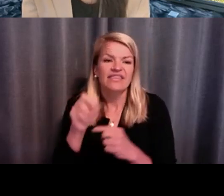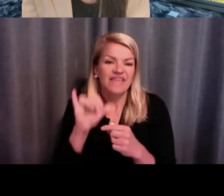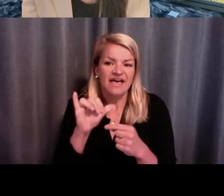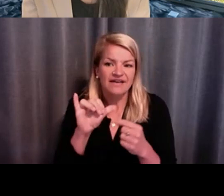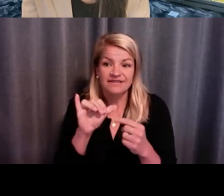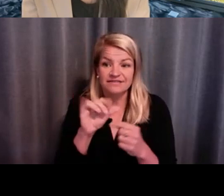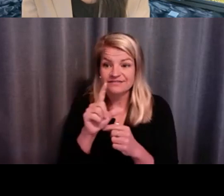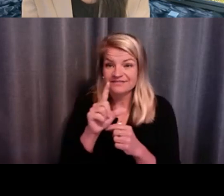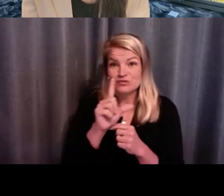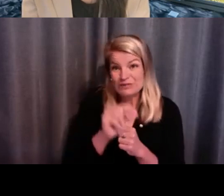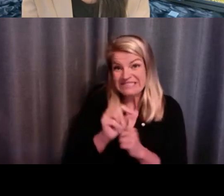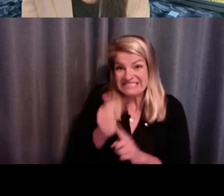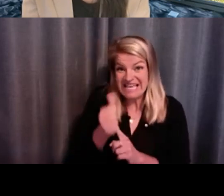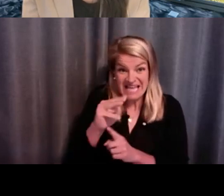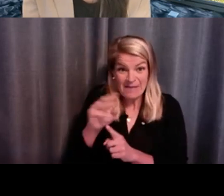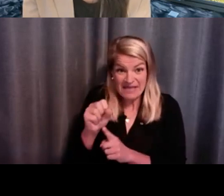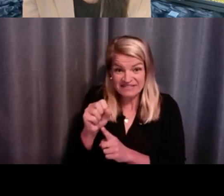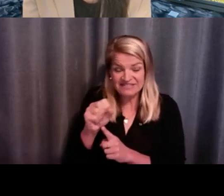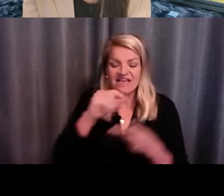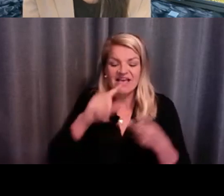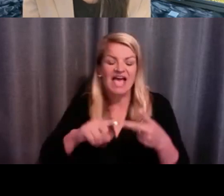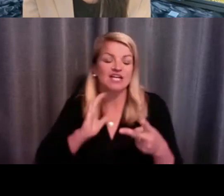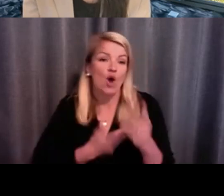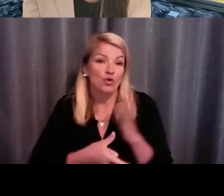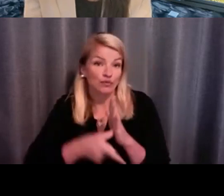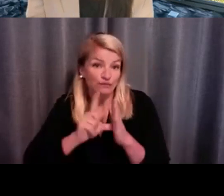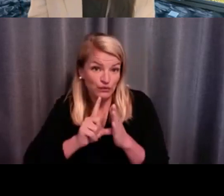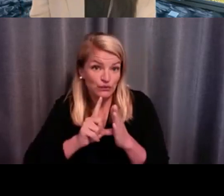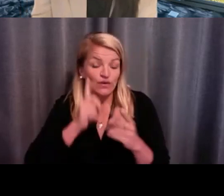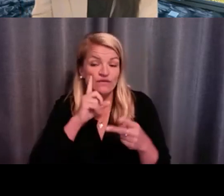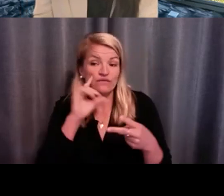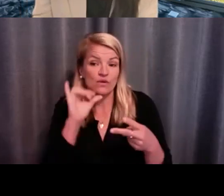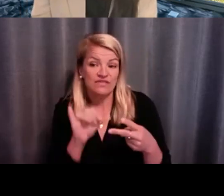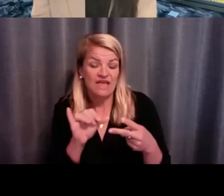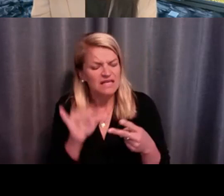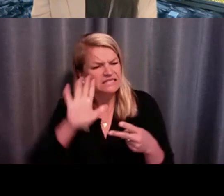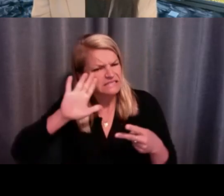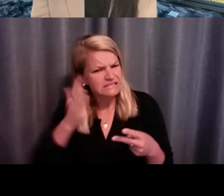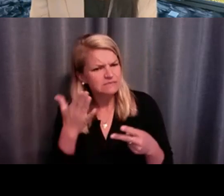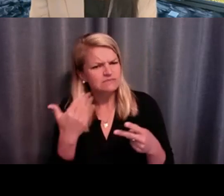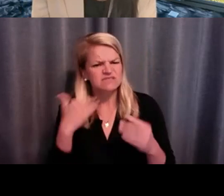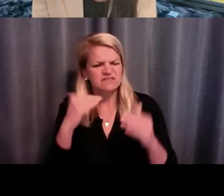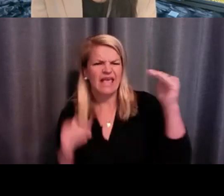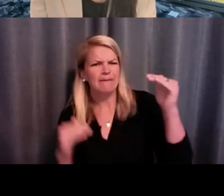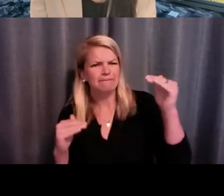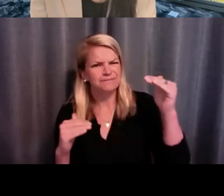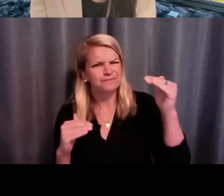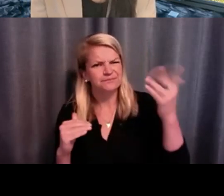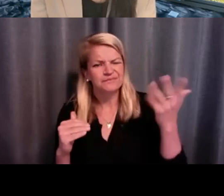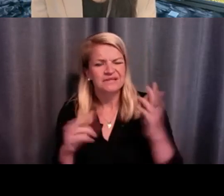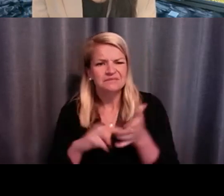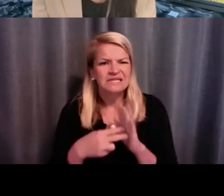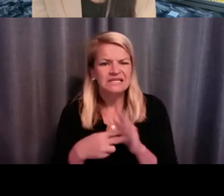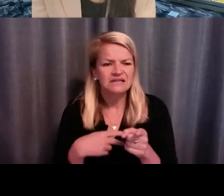2010 MS and our review of the literature, there appears to be some gaps in terms of